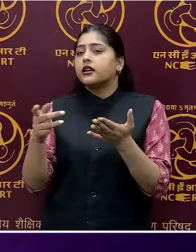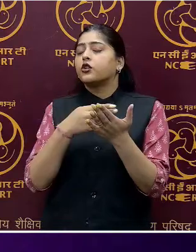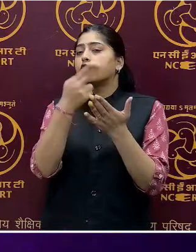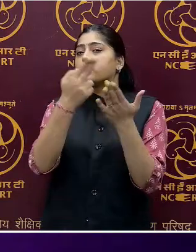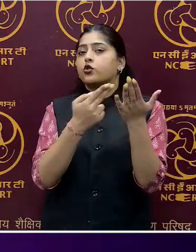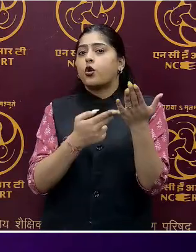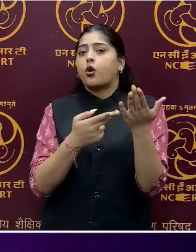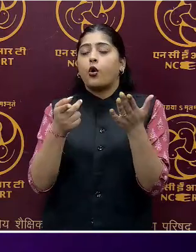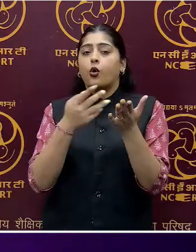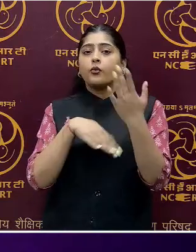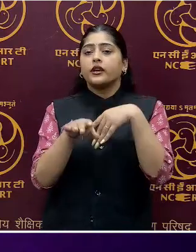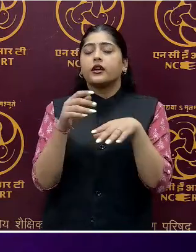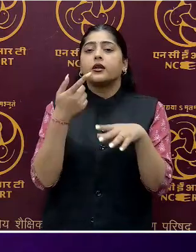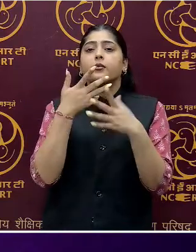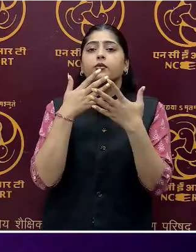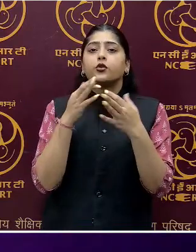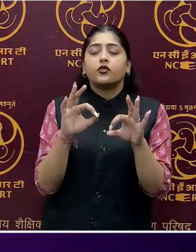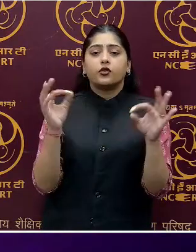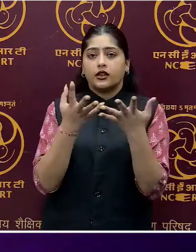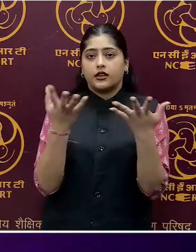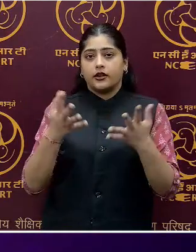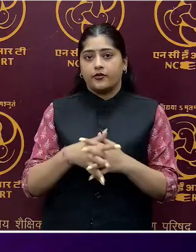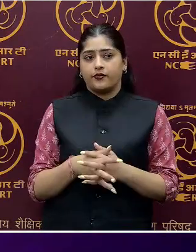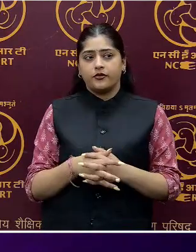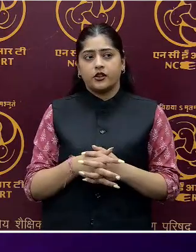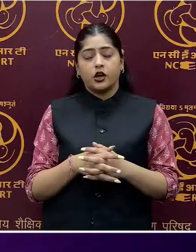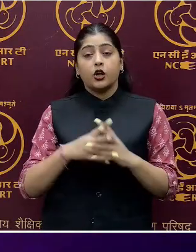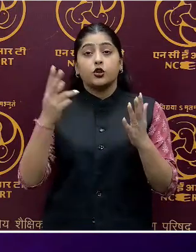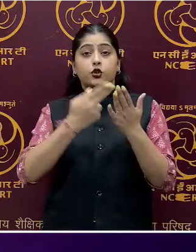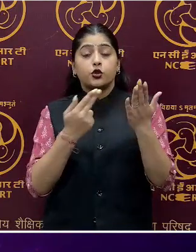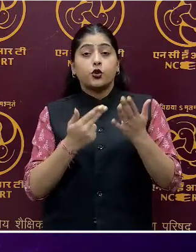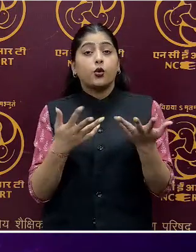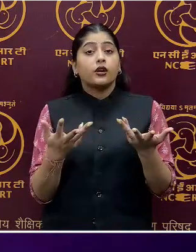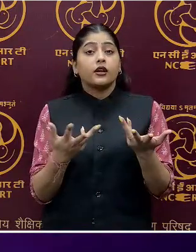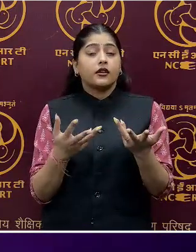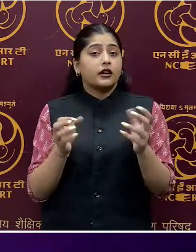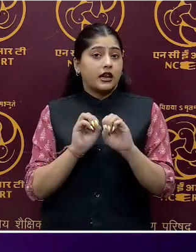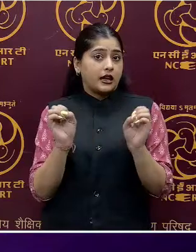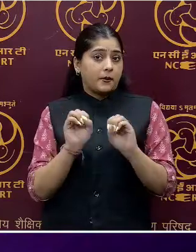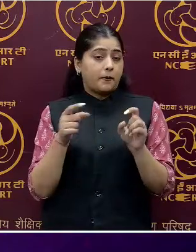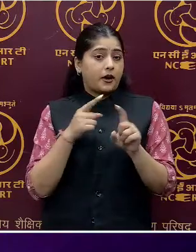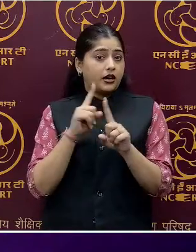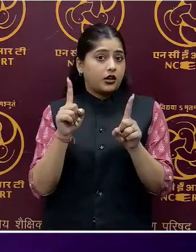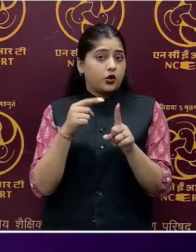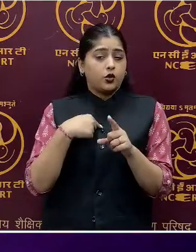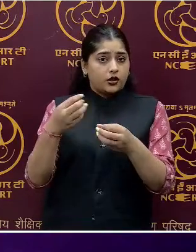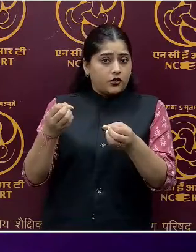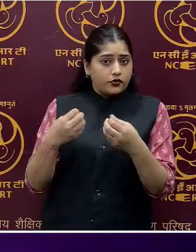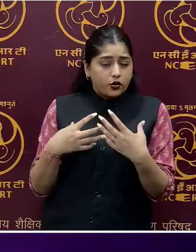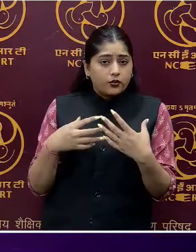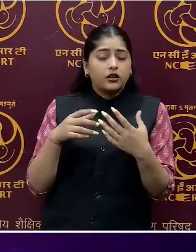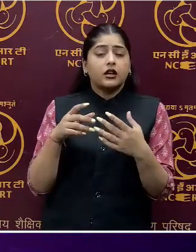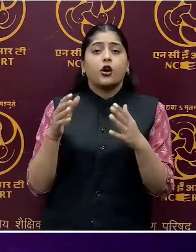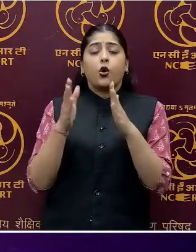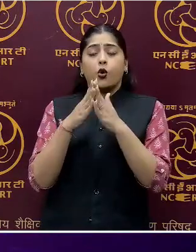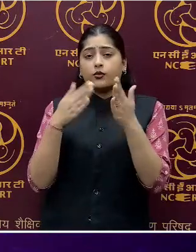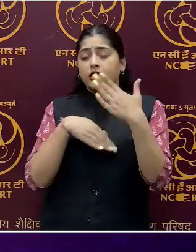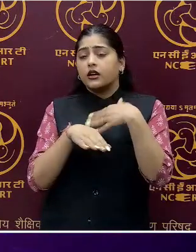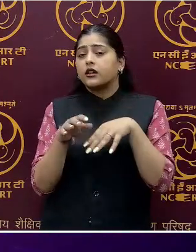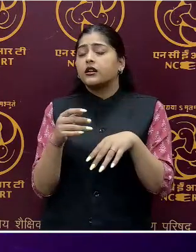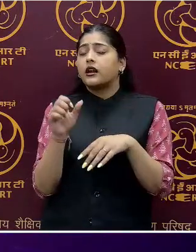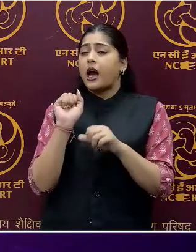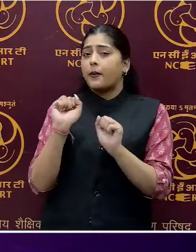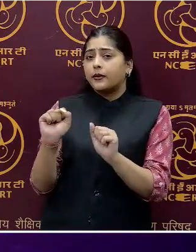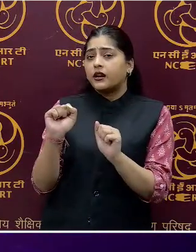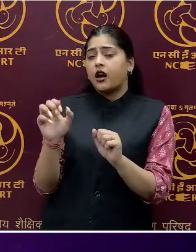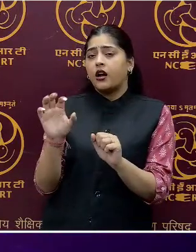home. So now you cannot draw, but you can let me know what is the thing that you like most in your home. Most in my home? Well,